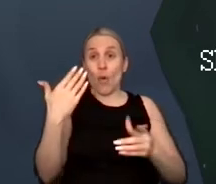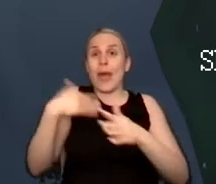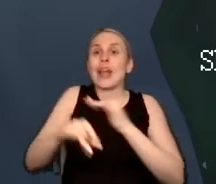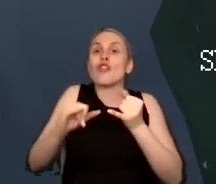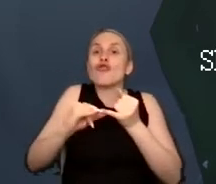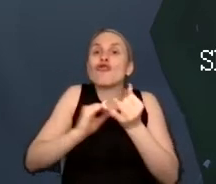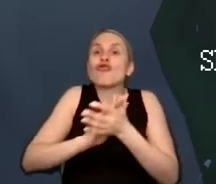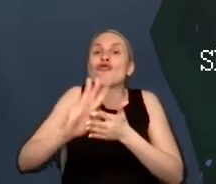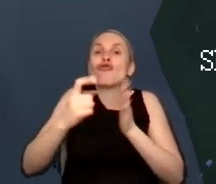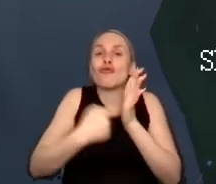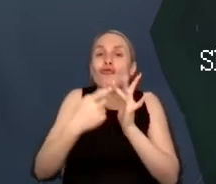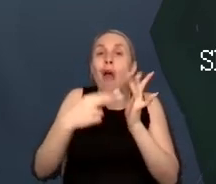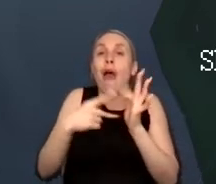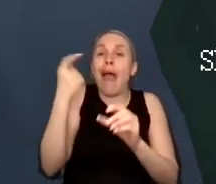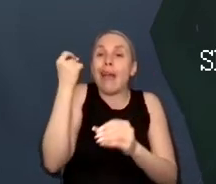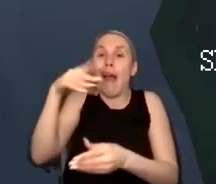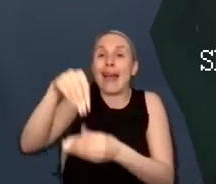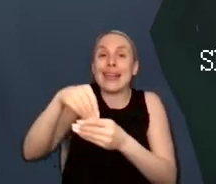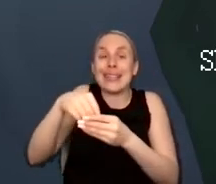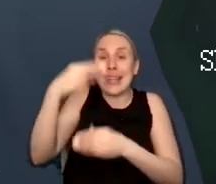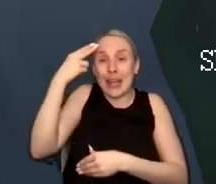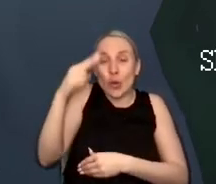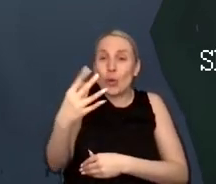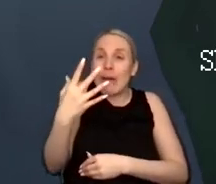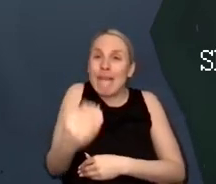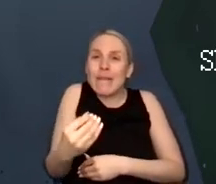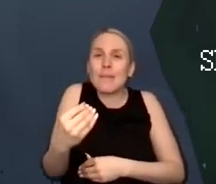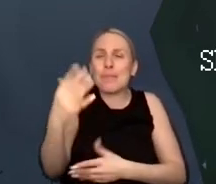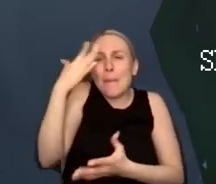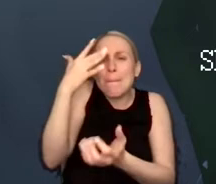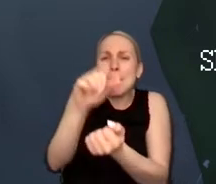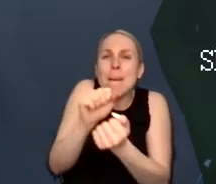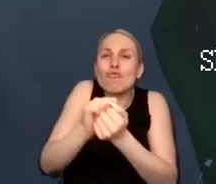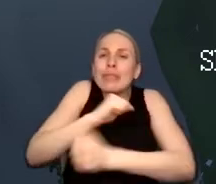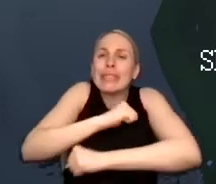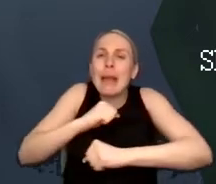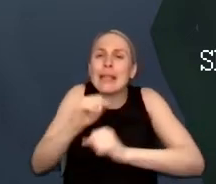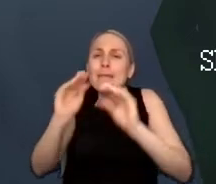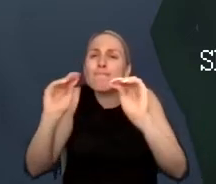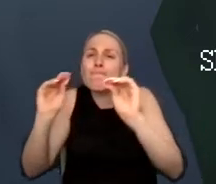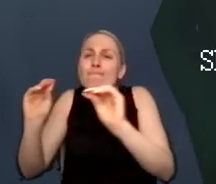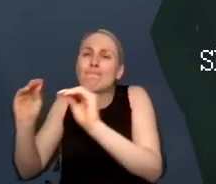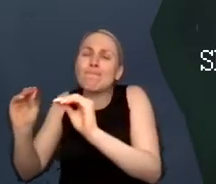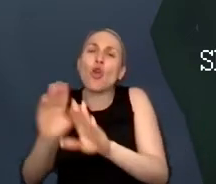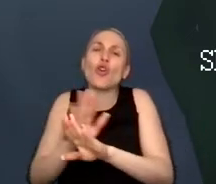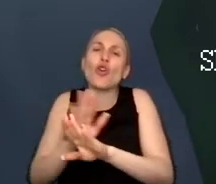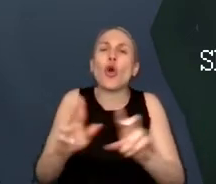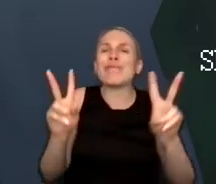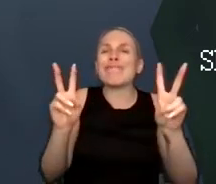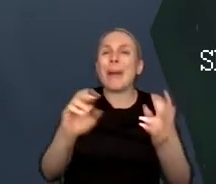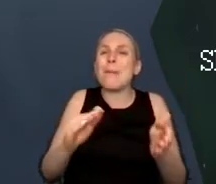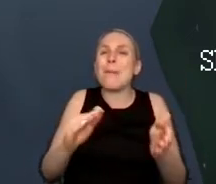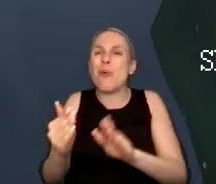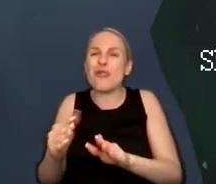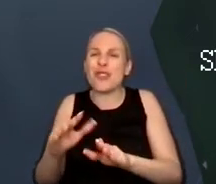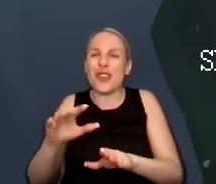little memory spaces, or like little I don't know, I don't want to say memorials, because it's like, as you said, it's still like live,